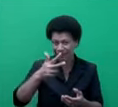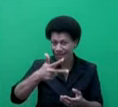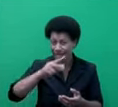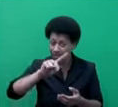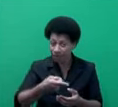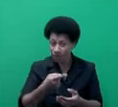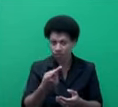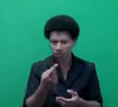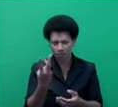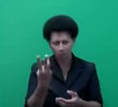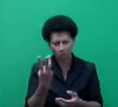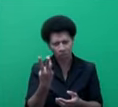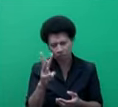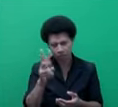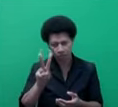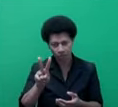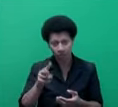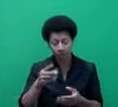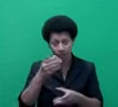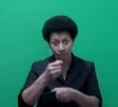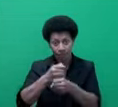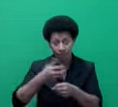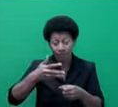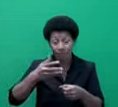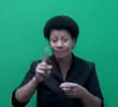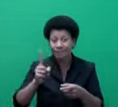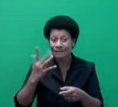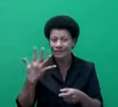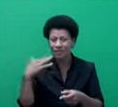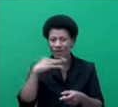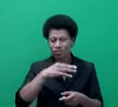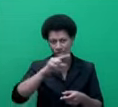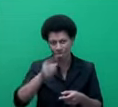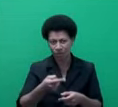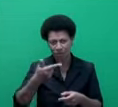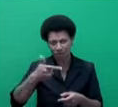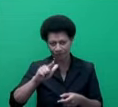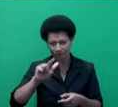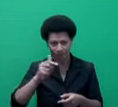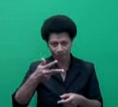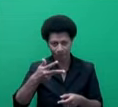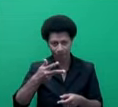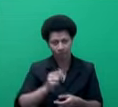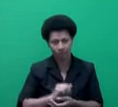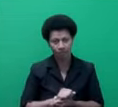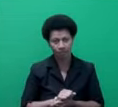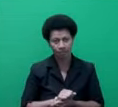458,532. In 2014, the total votes cast was 500,078. Now,